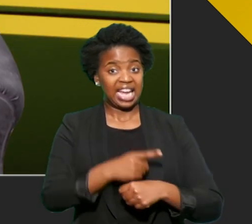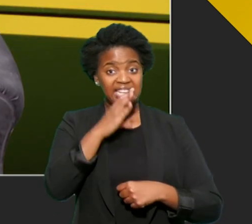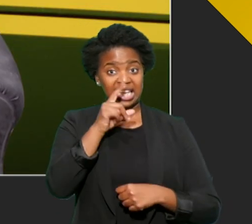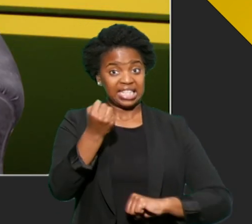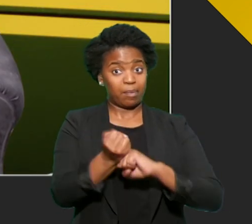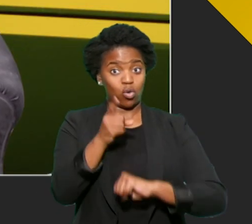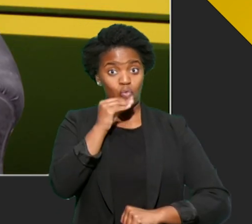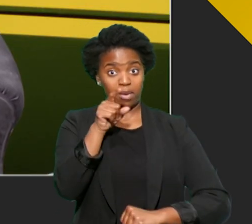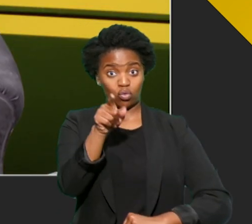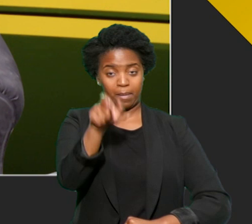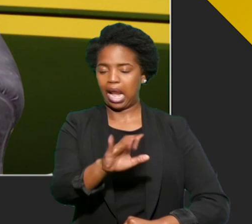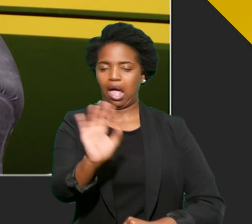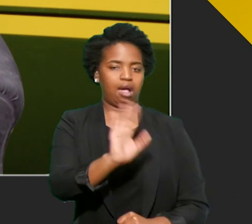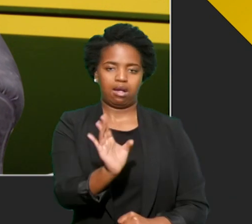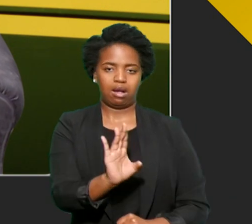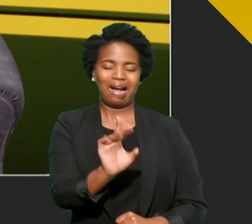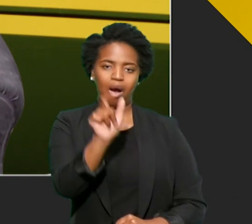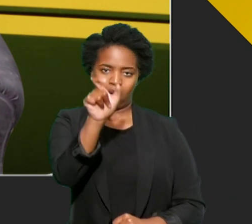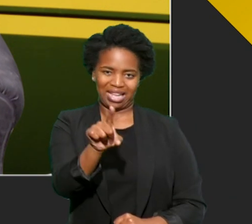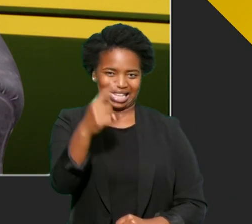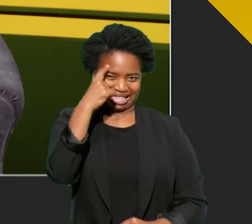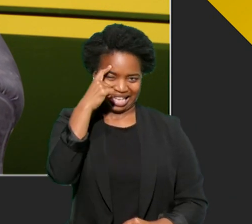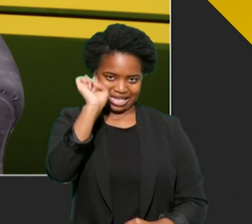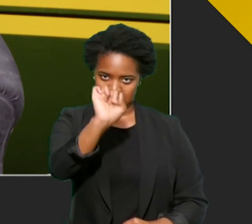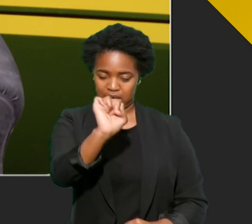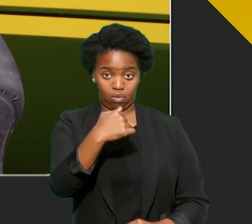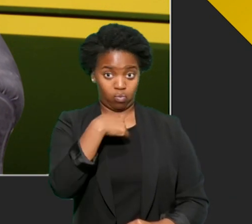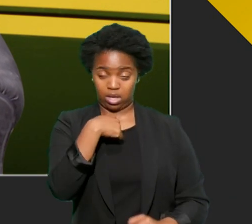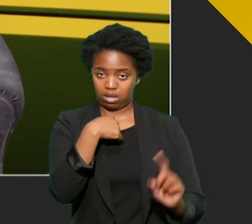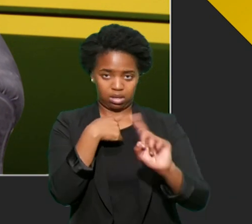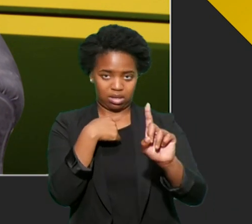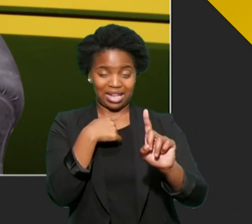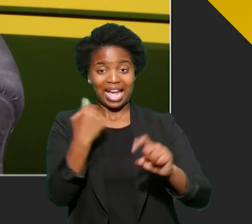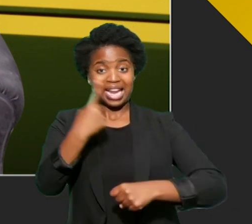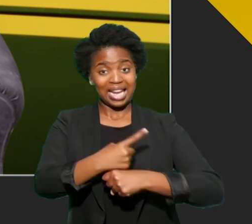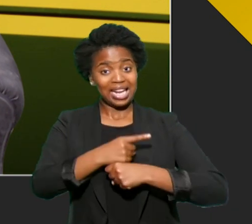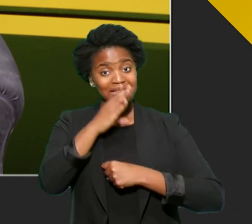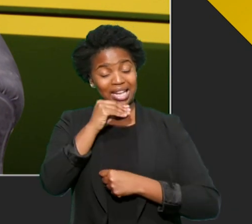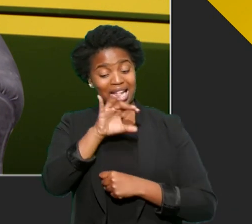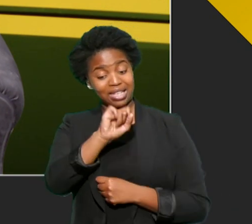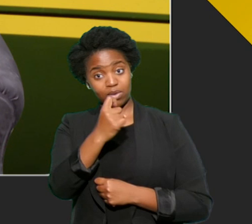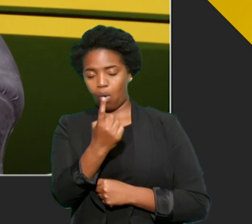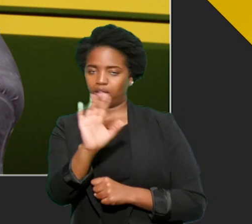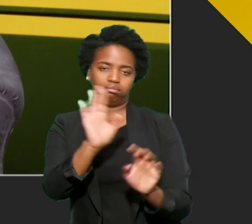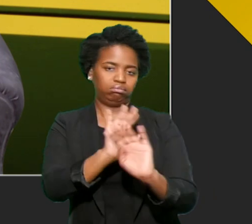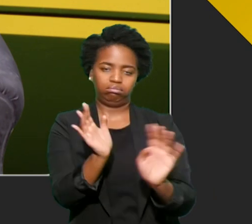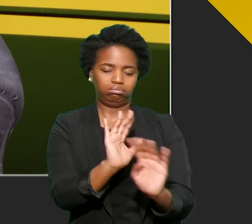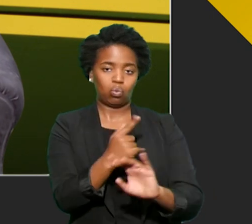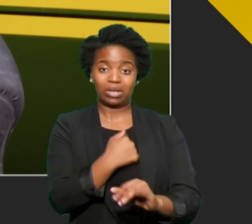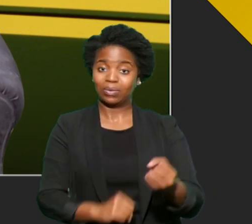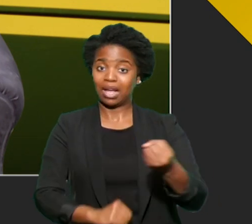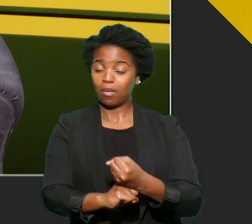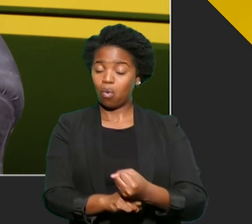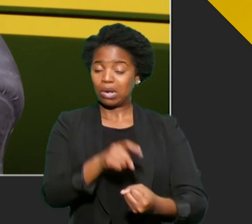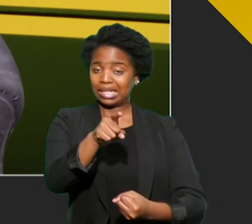And those are the sentiments of Mr. Stephen Birch. And of course, as a reminder, these are not our views. And as the SABC and Daily Thetha, we do